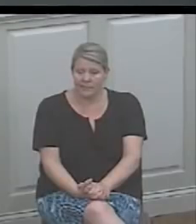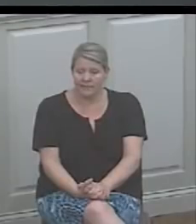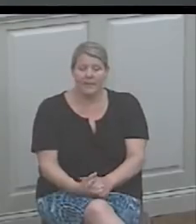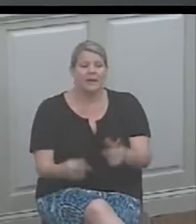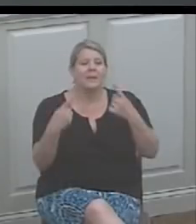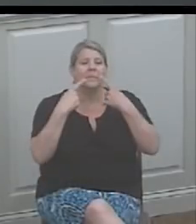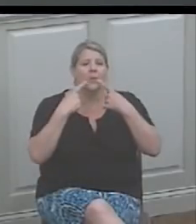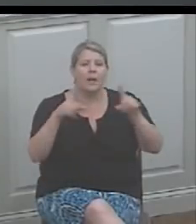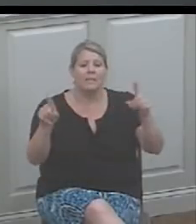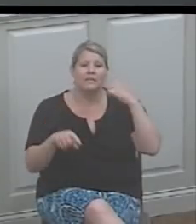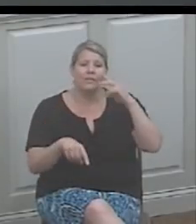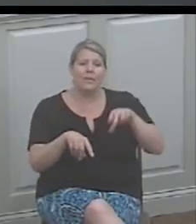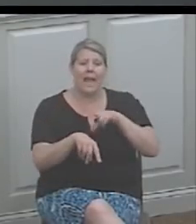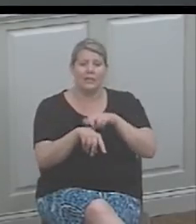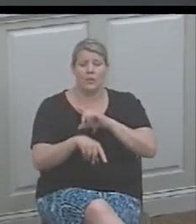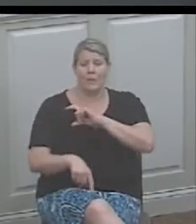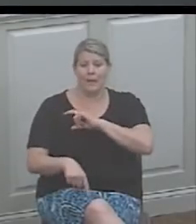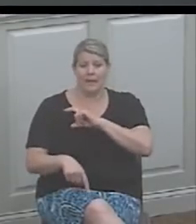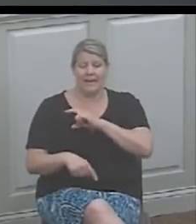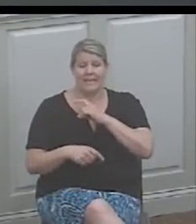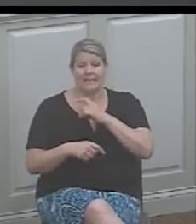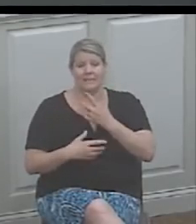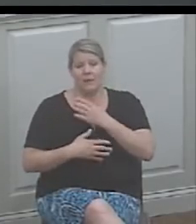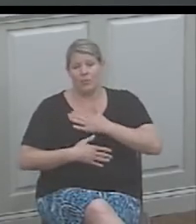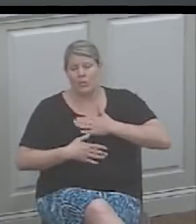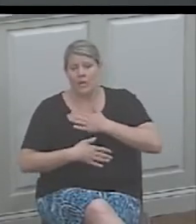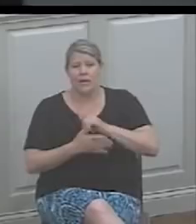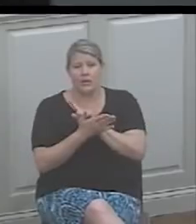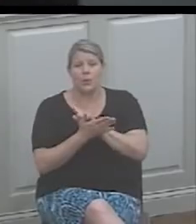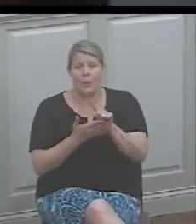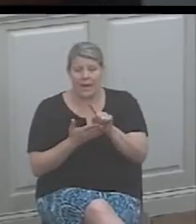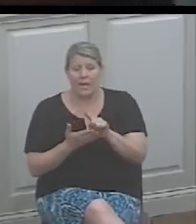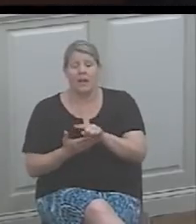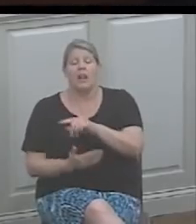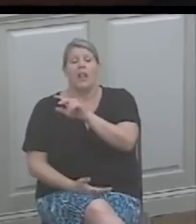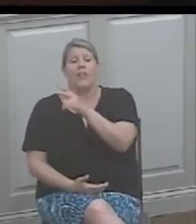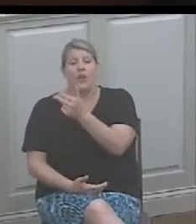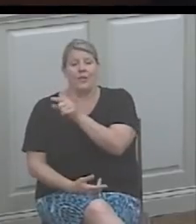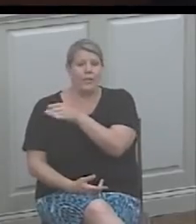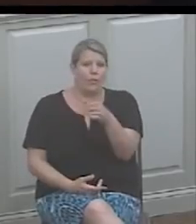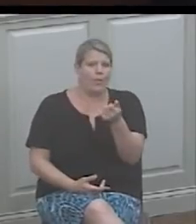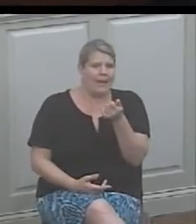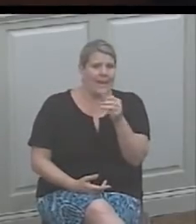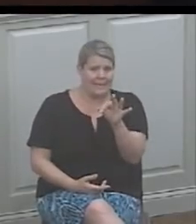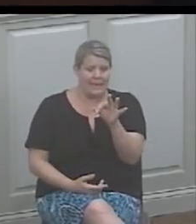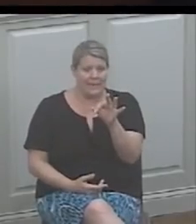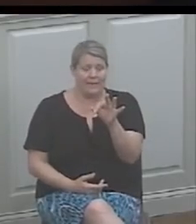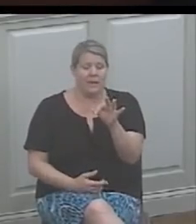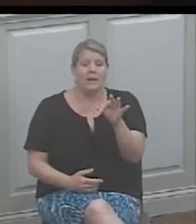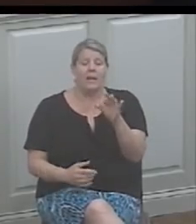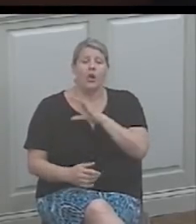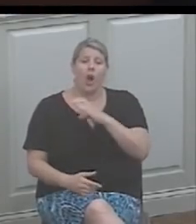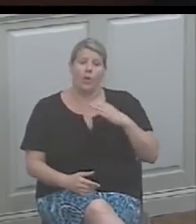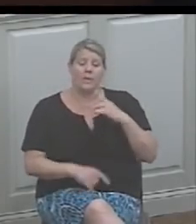Proclamation for the National Police Officer Appreciation Week, May 13th through 19th, 2018. Whereas the Congress and President of the